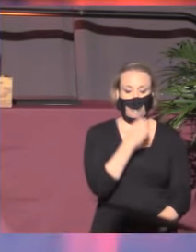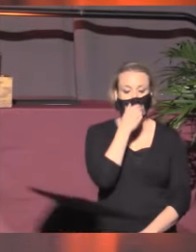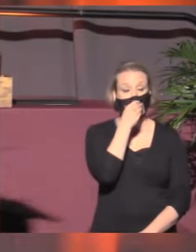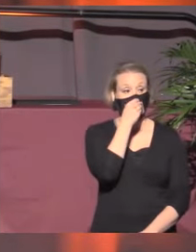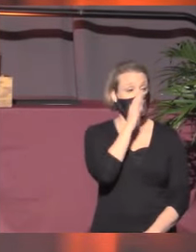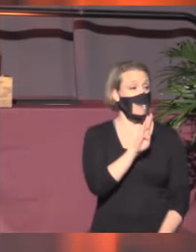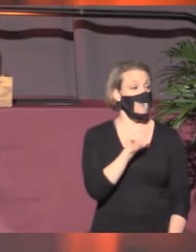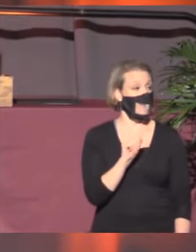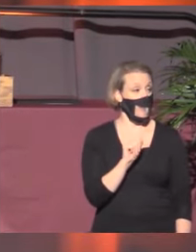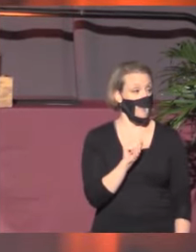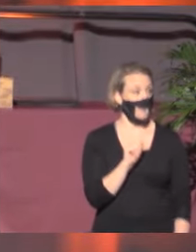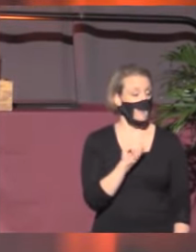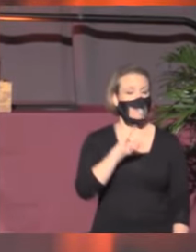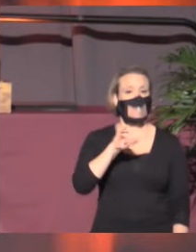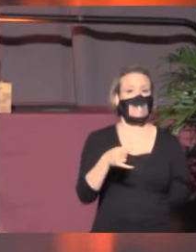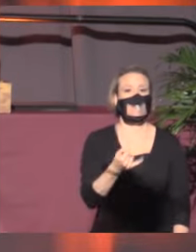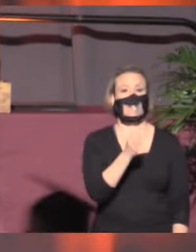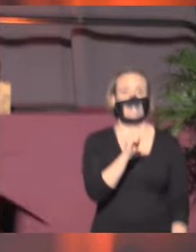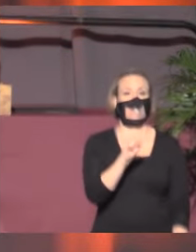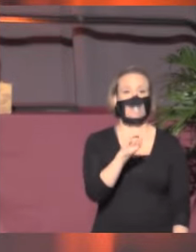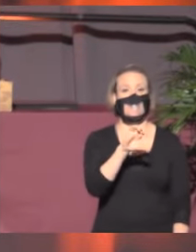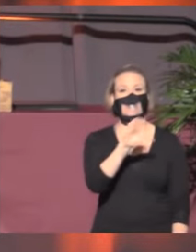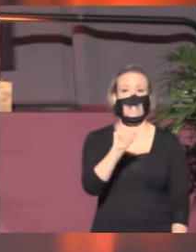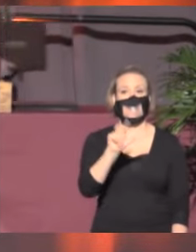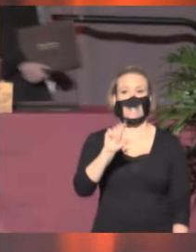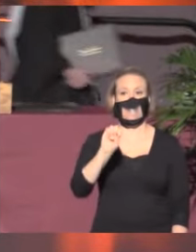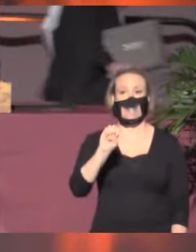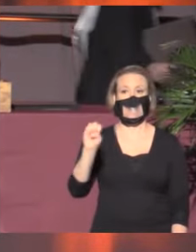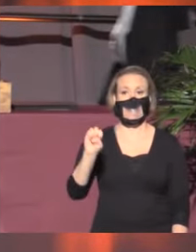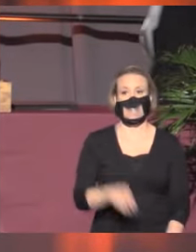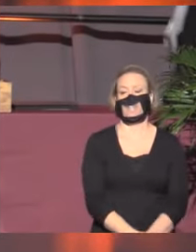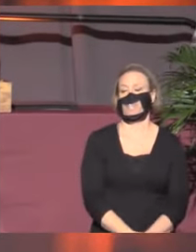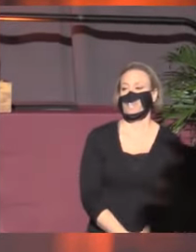Bachelor of Arts, Jessica Lee.